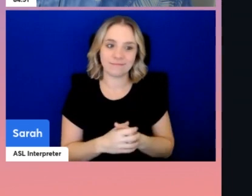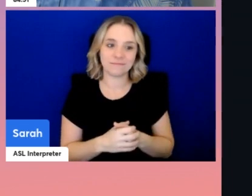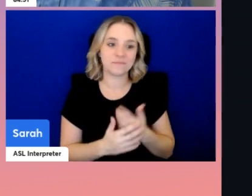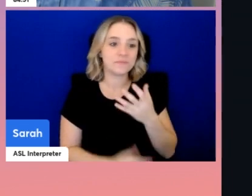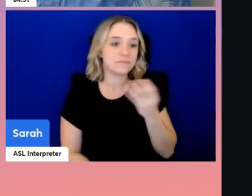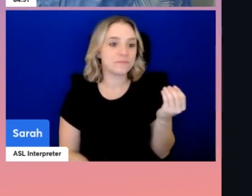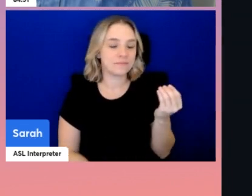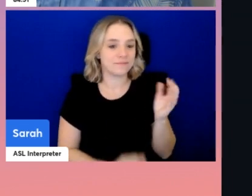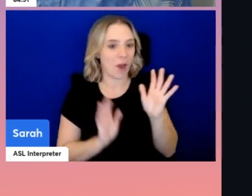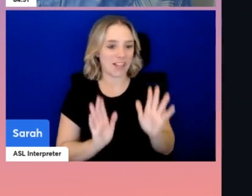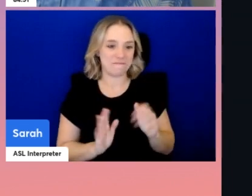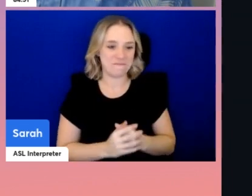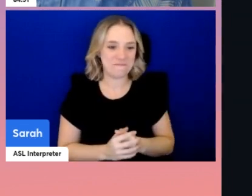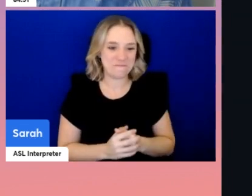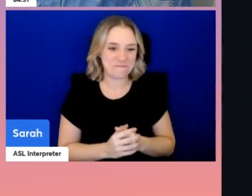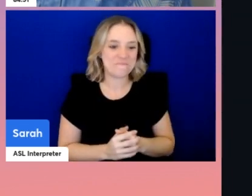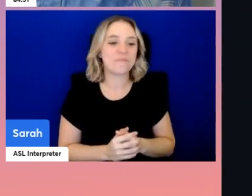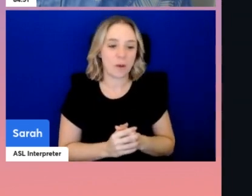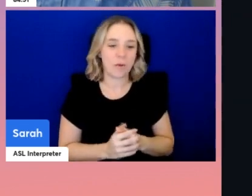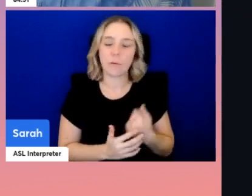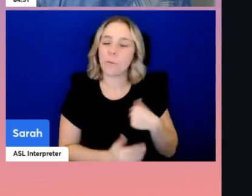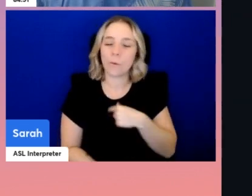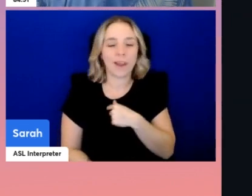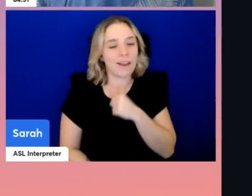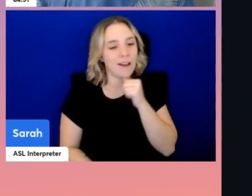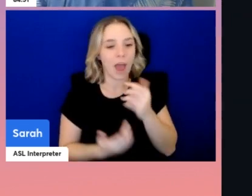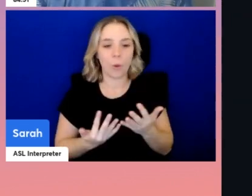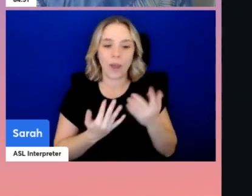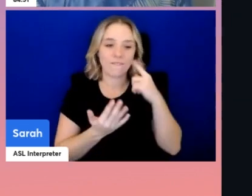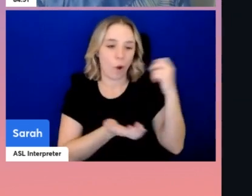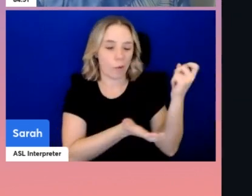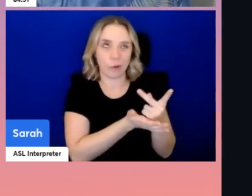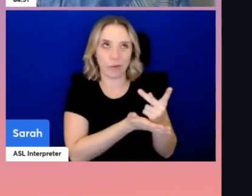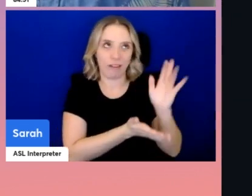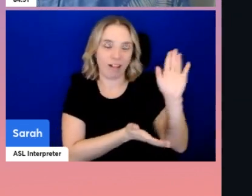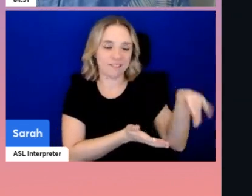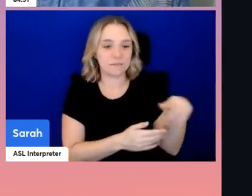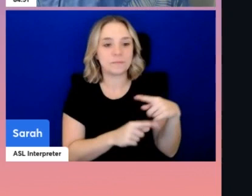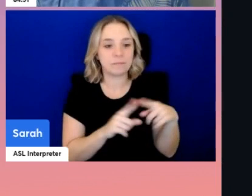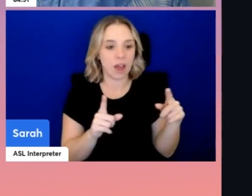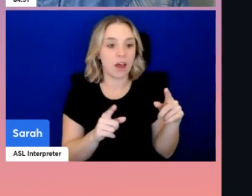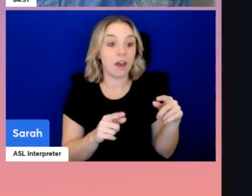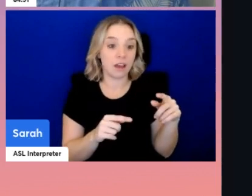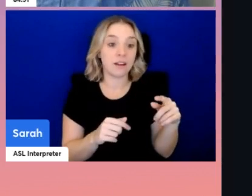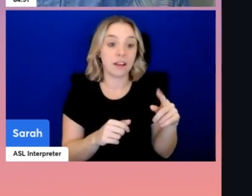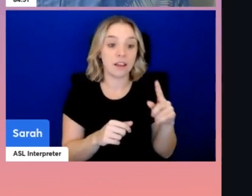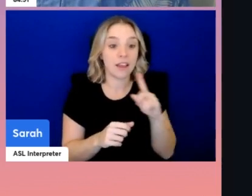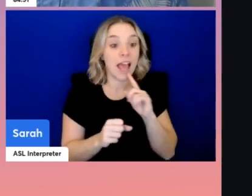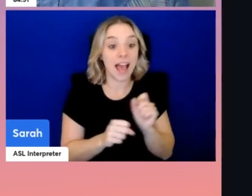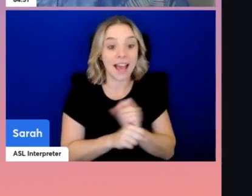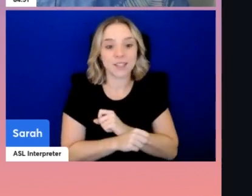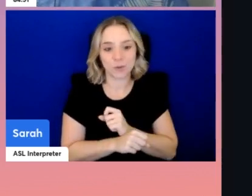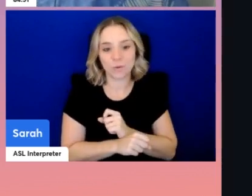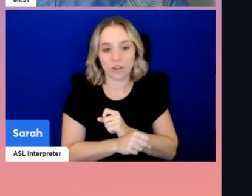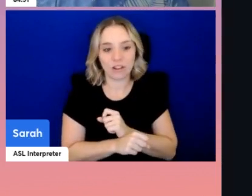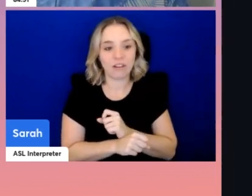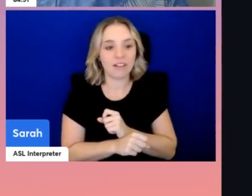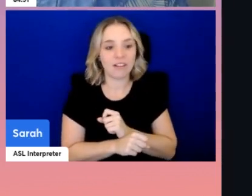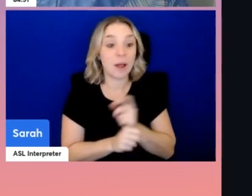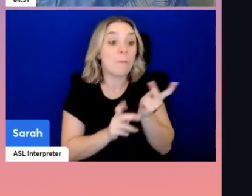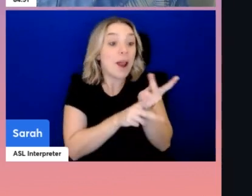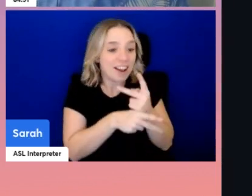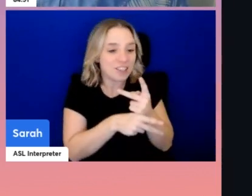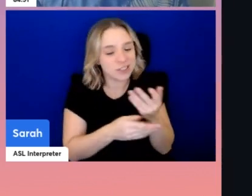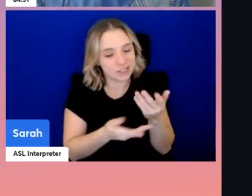And awesome. So we are not going to wait for an approver, but in actual production stuff, you